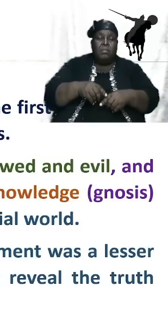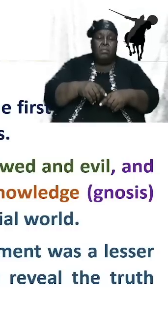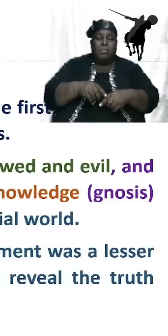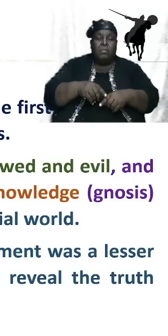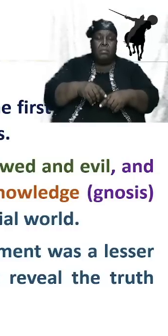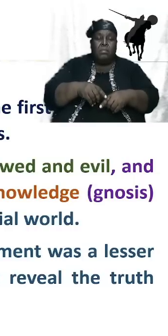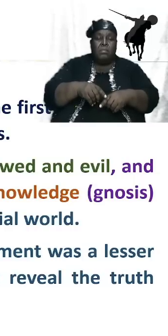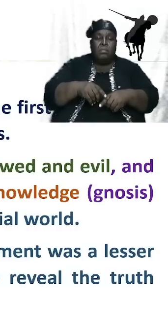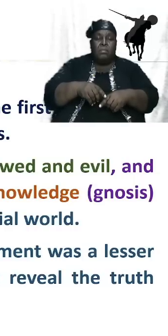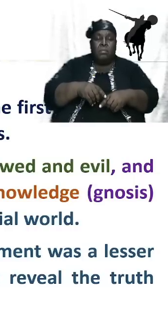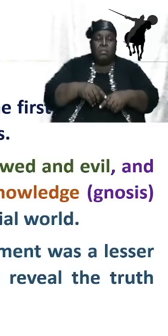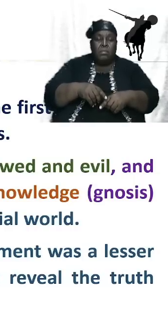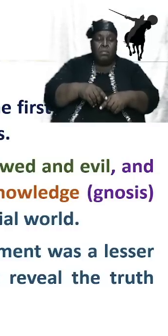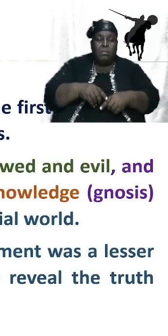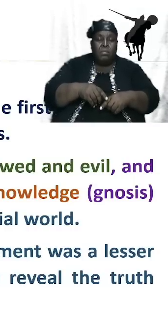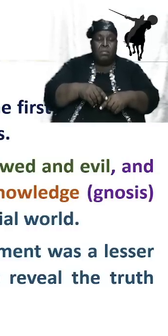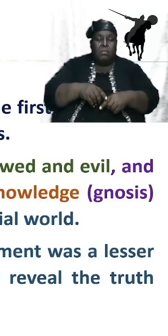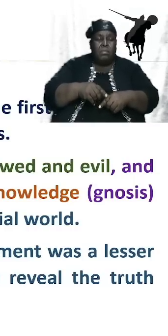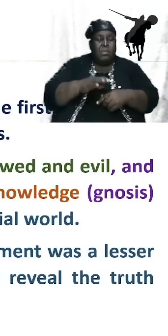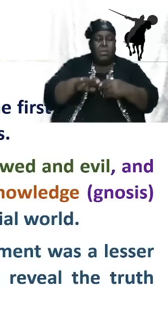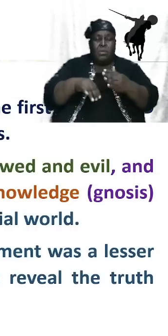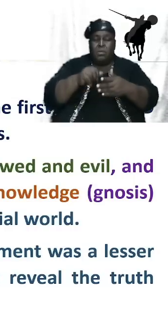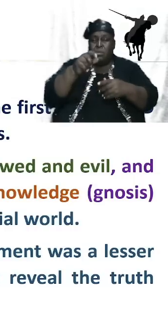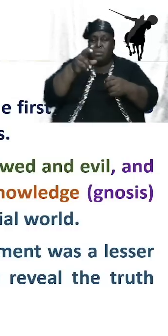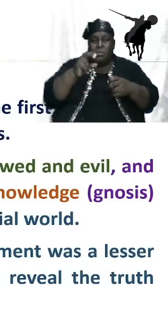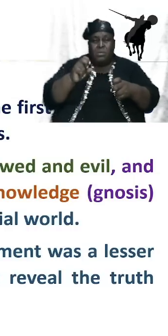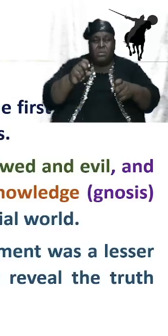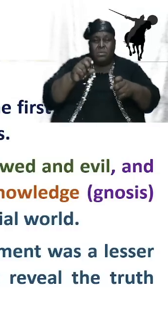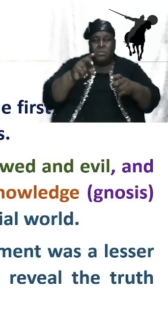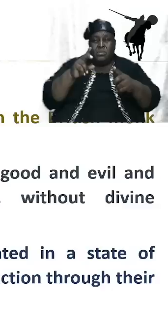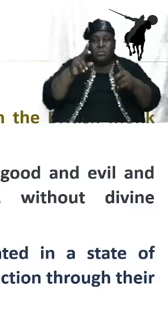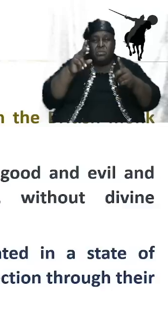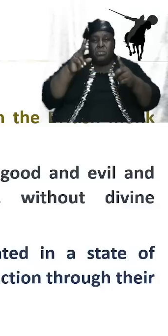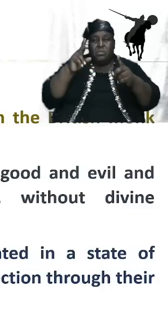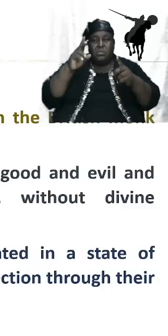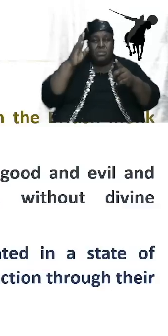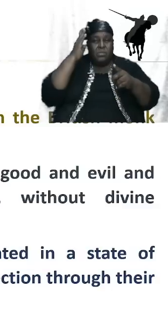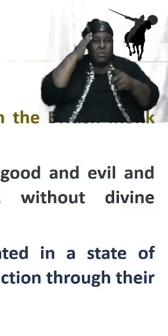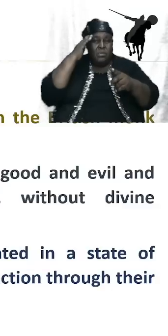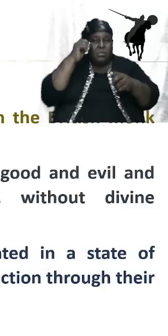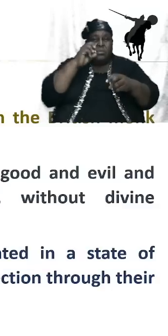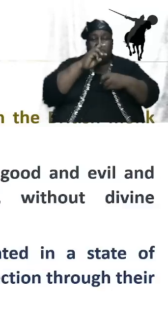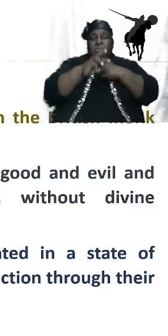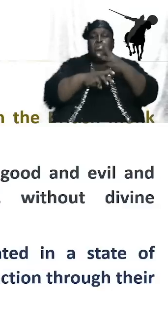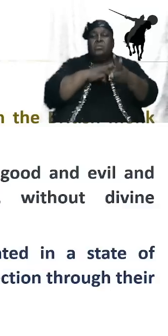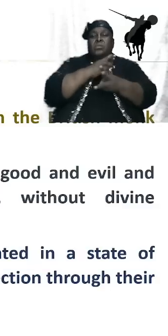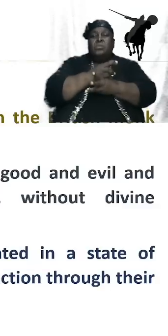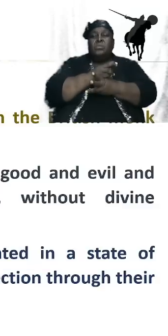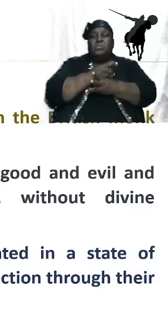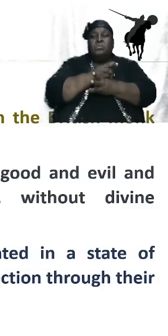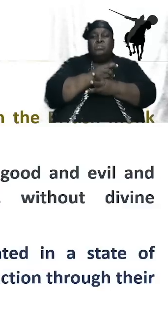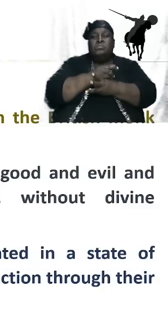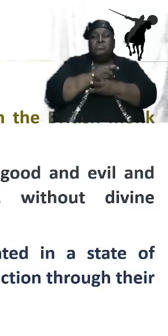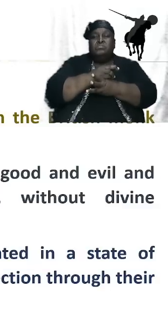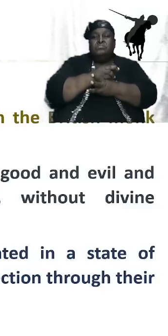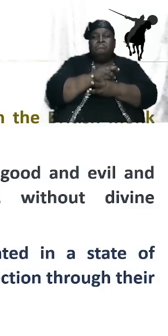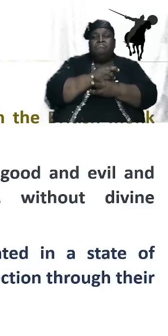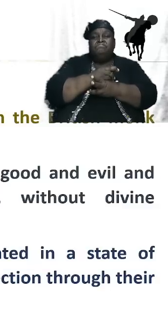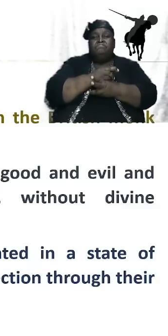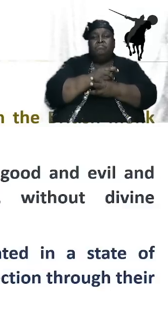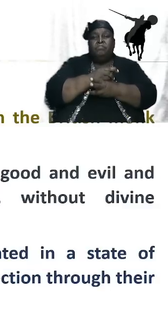What a thing. Brethren, all that you need to know is already in the Word. Then there is this thing called